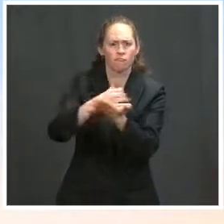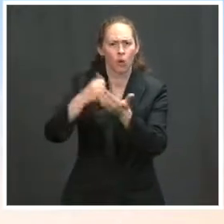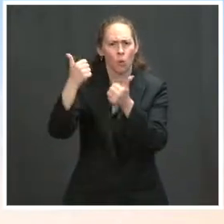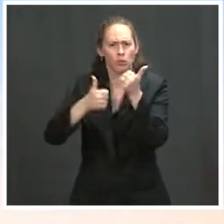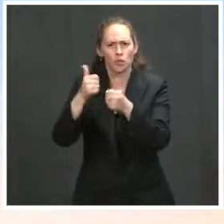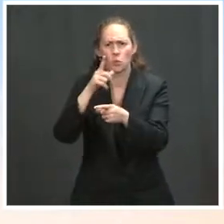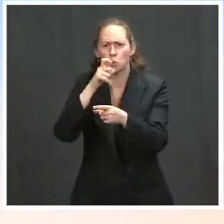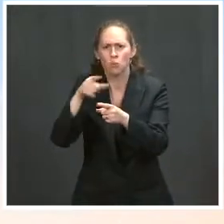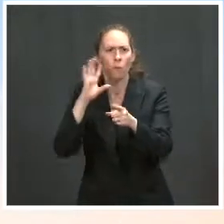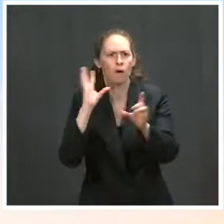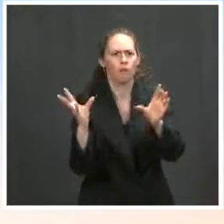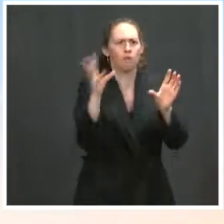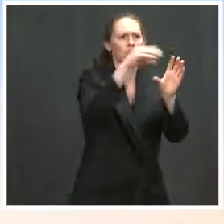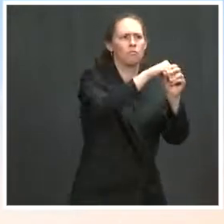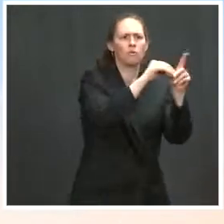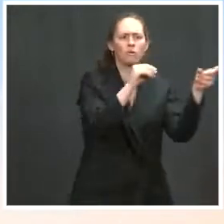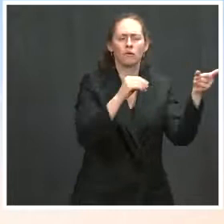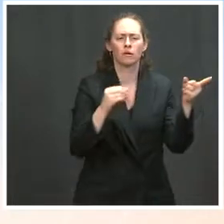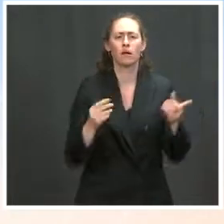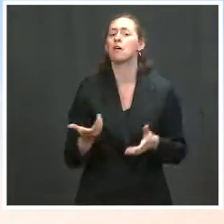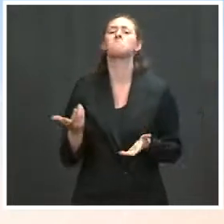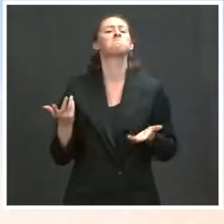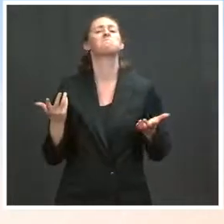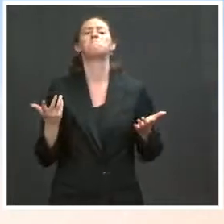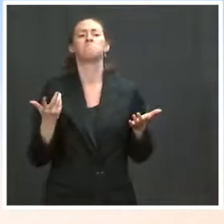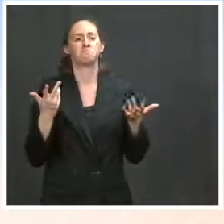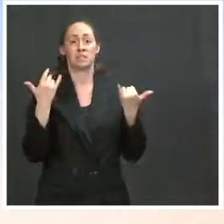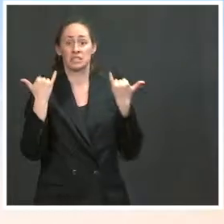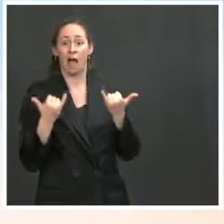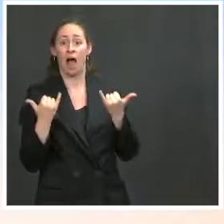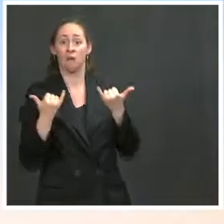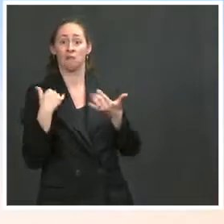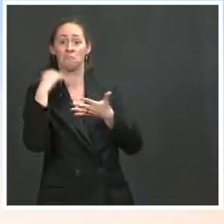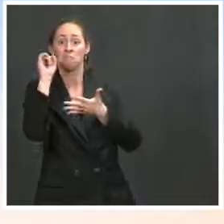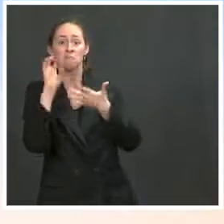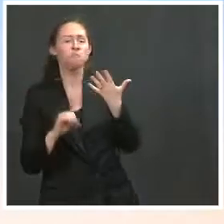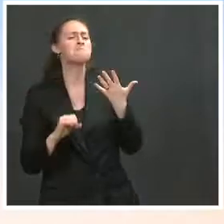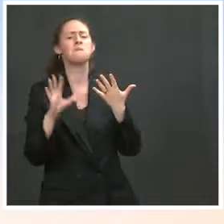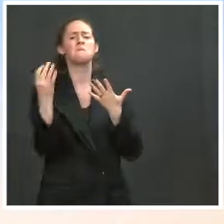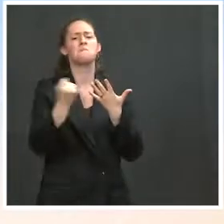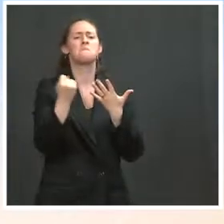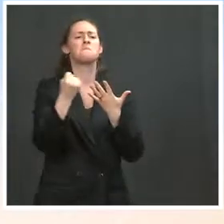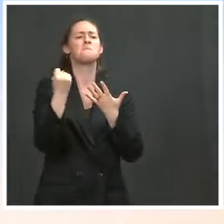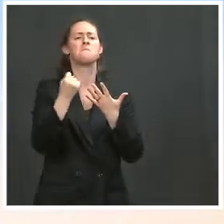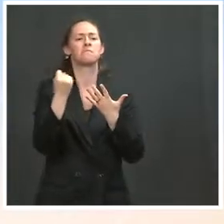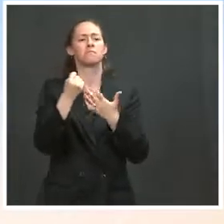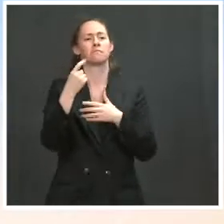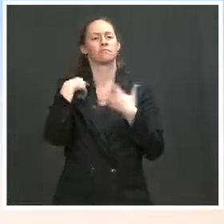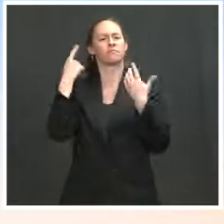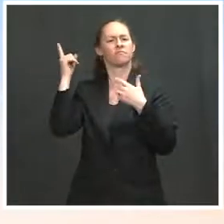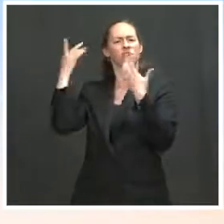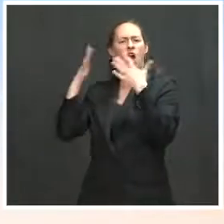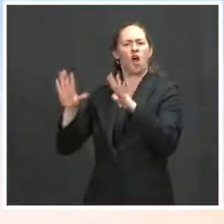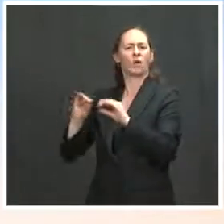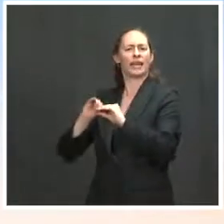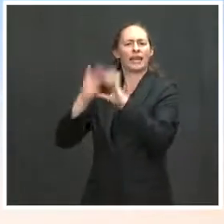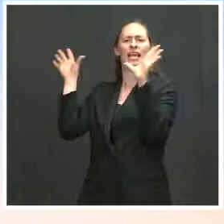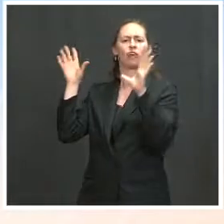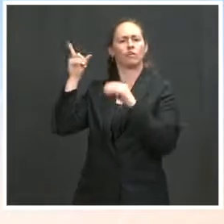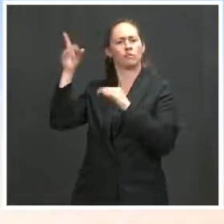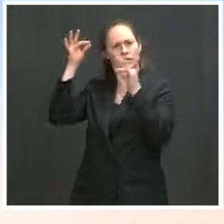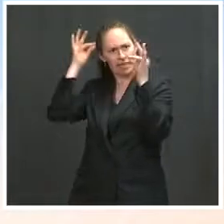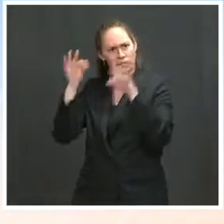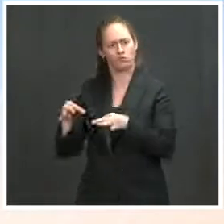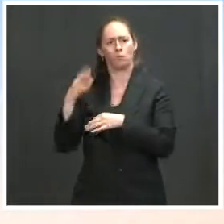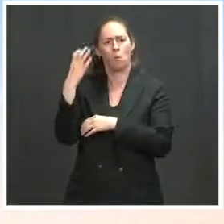president has made a decision to make sure that to get to the core, right, to really figure out where did the